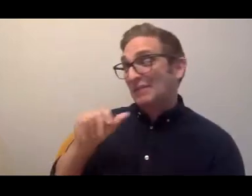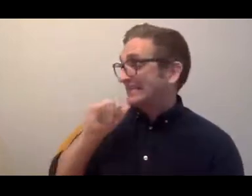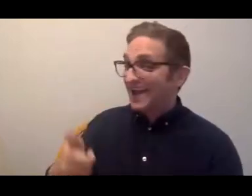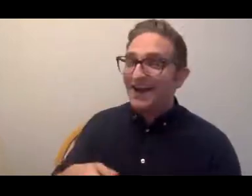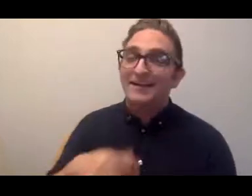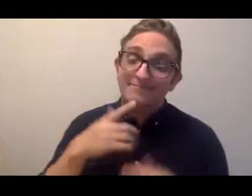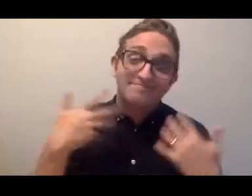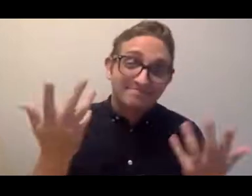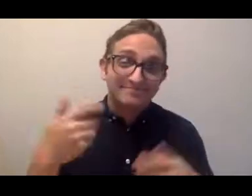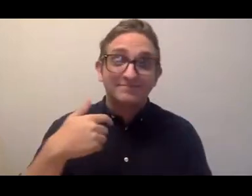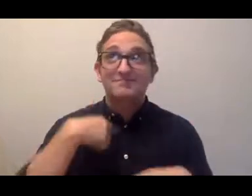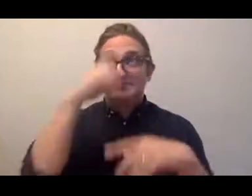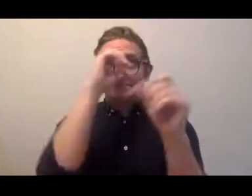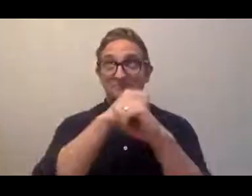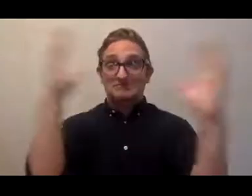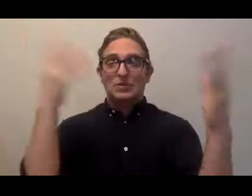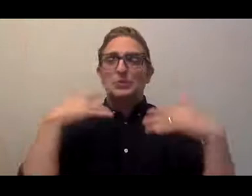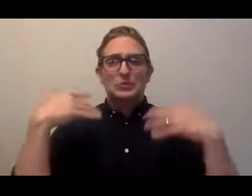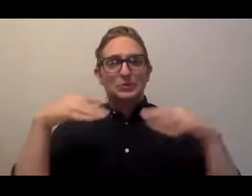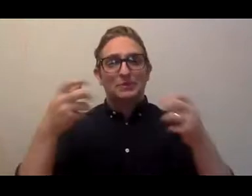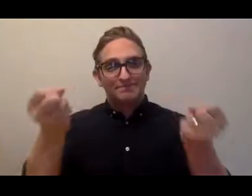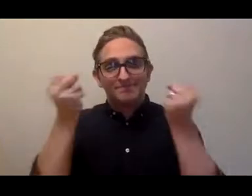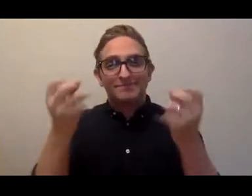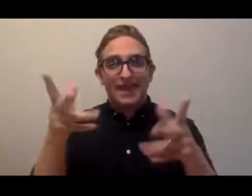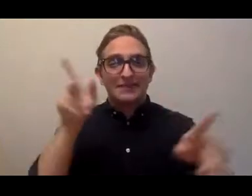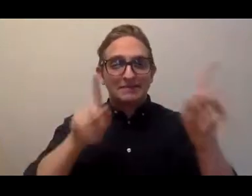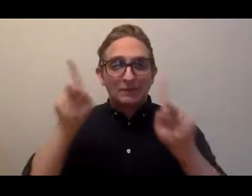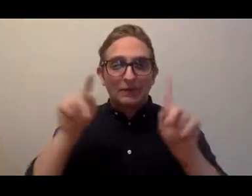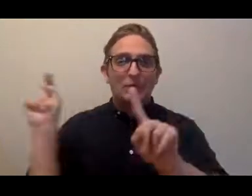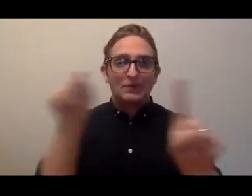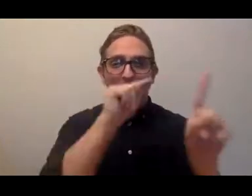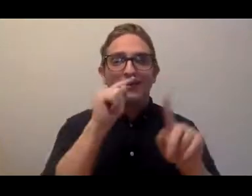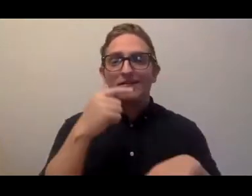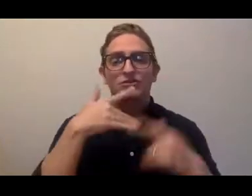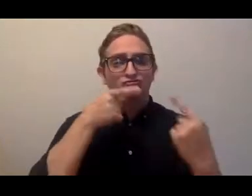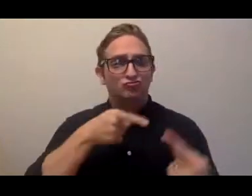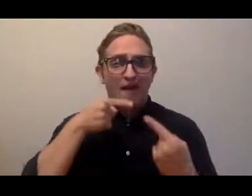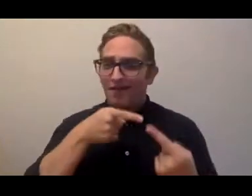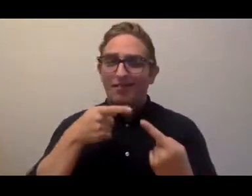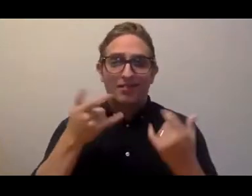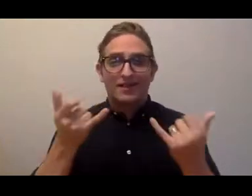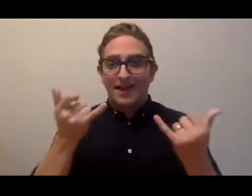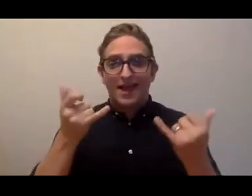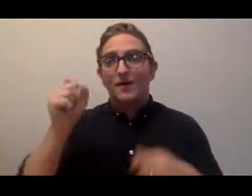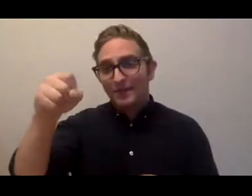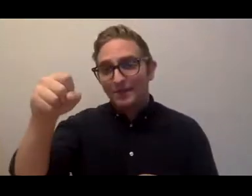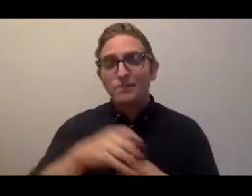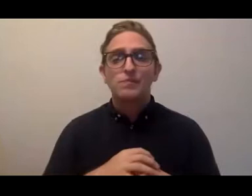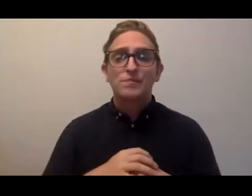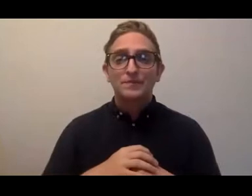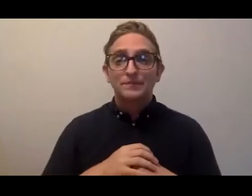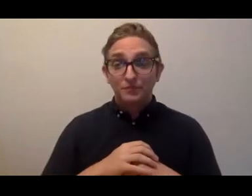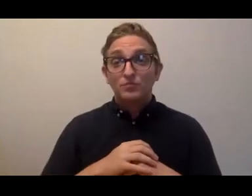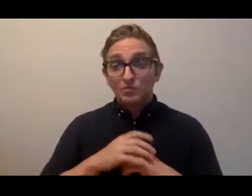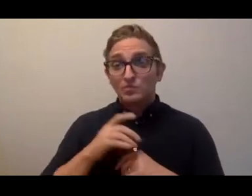I would imagine there are plenty of people struggling right now. What would you say is